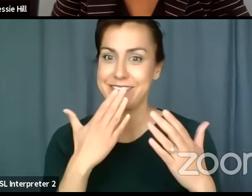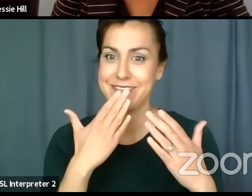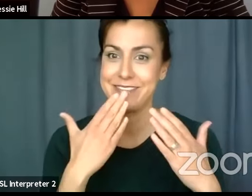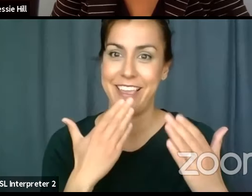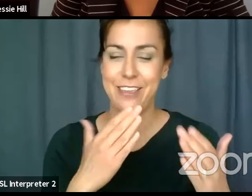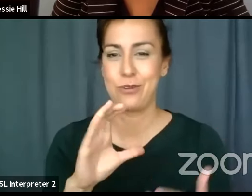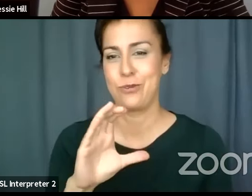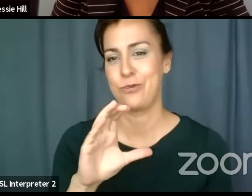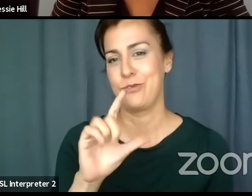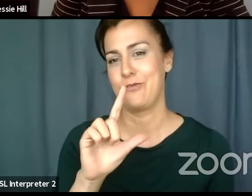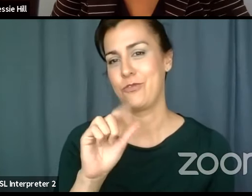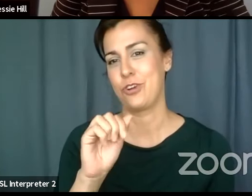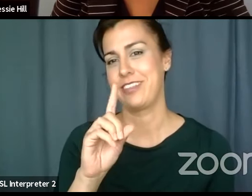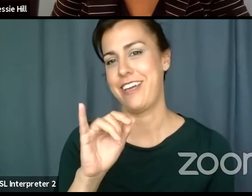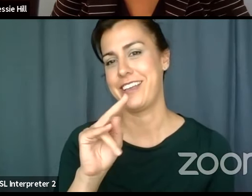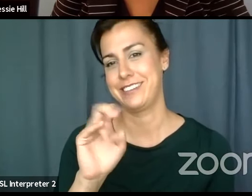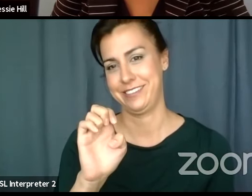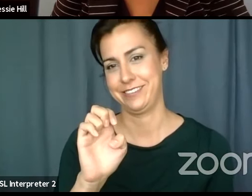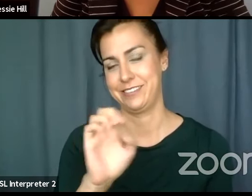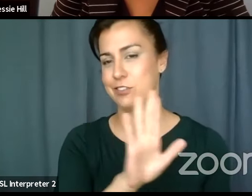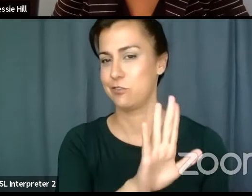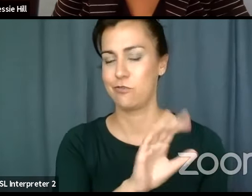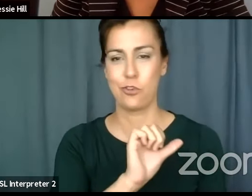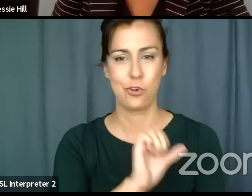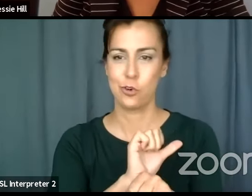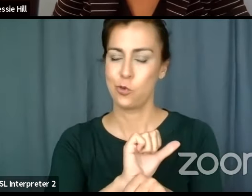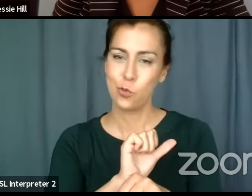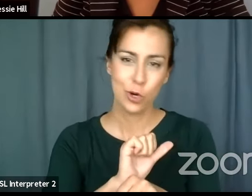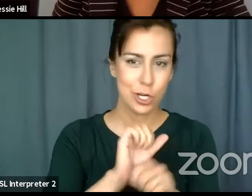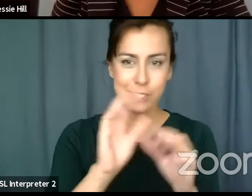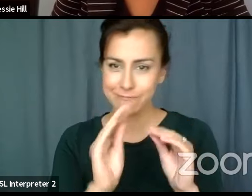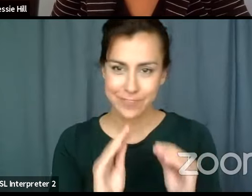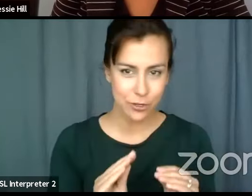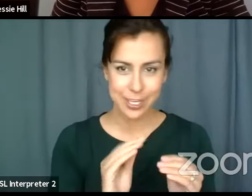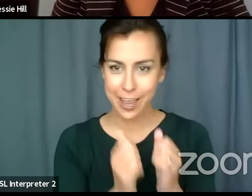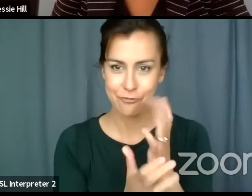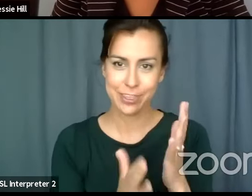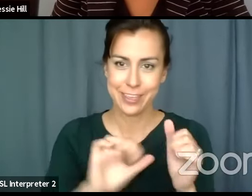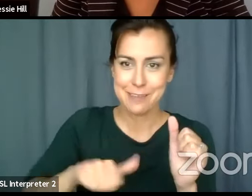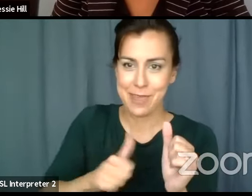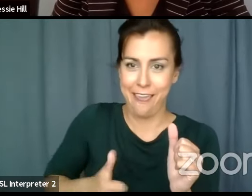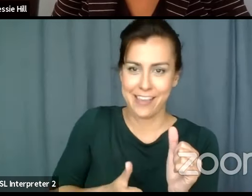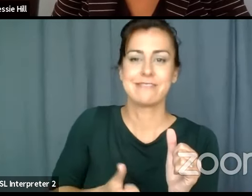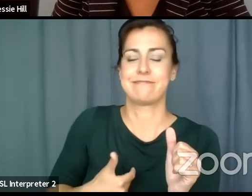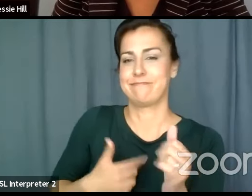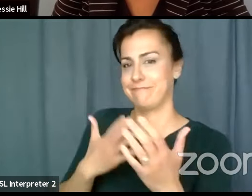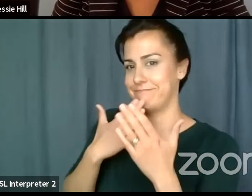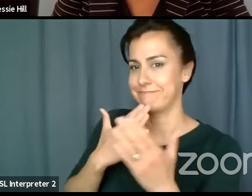Claudine, for all of the technical and logistical assistance that you're providing us.